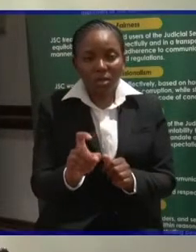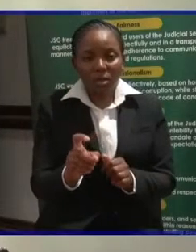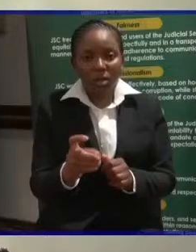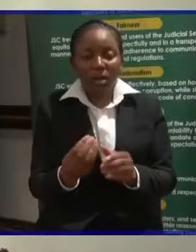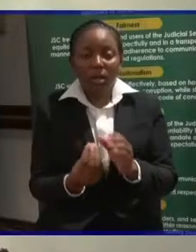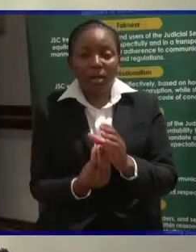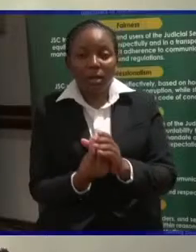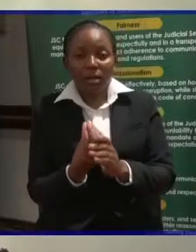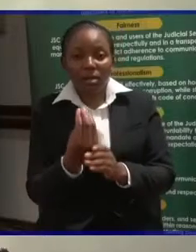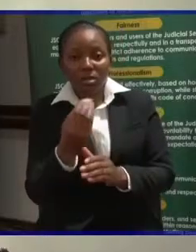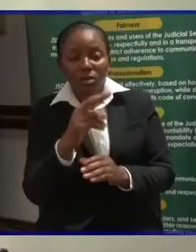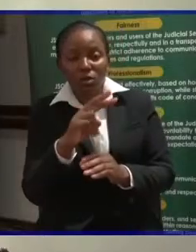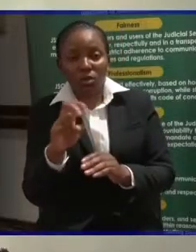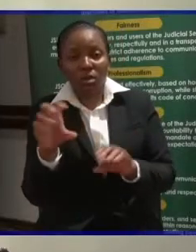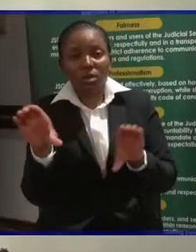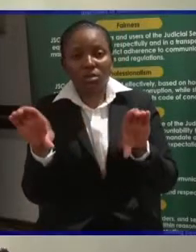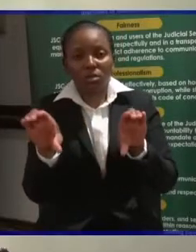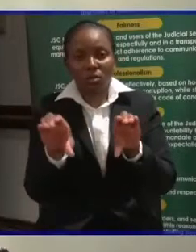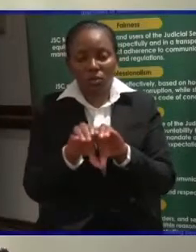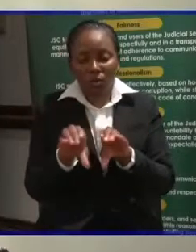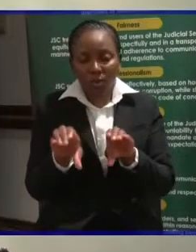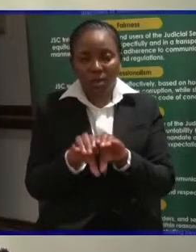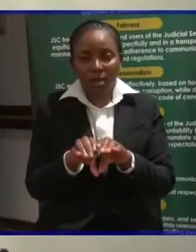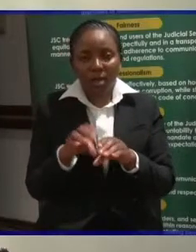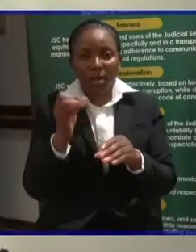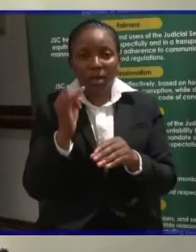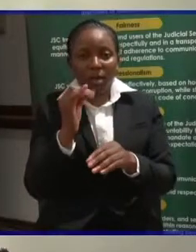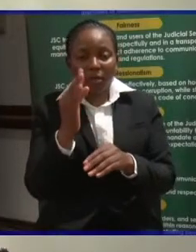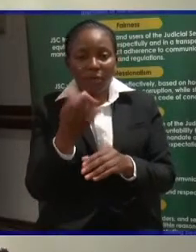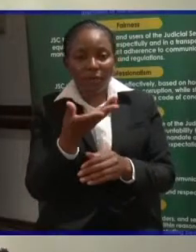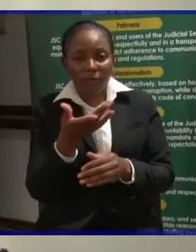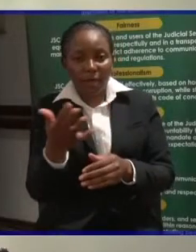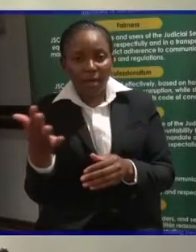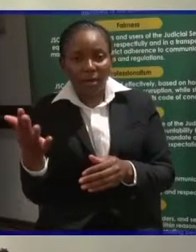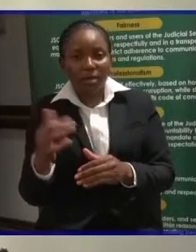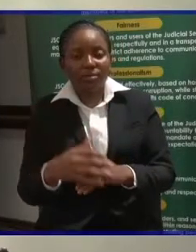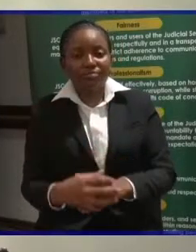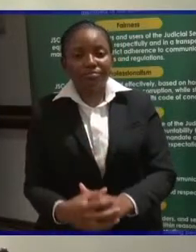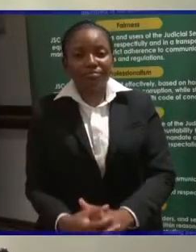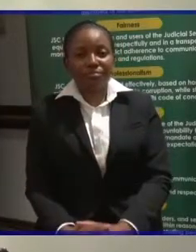arising during its proceedings, if any?